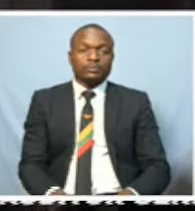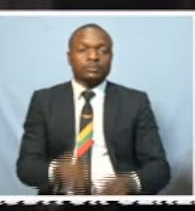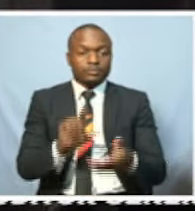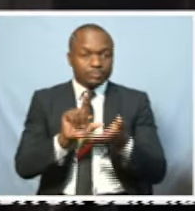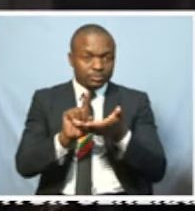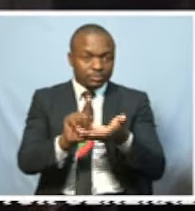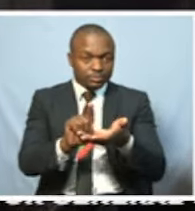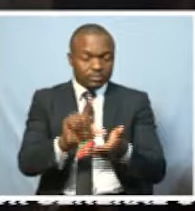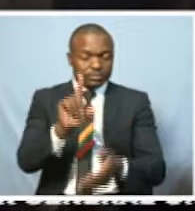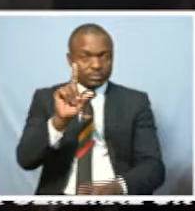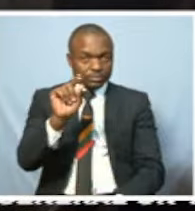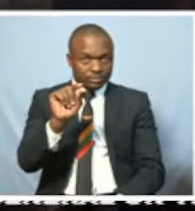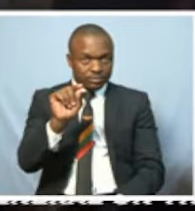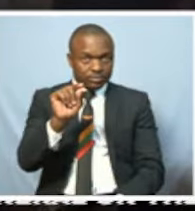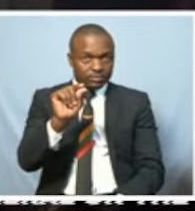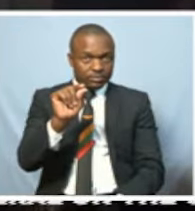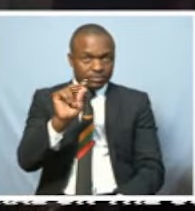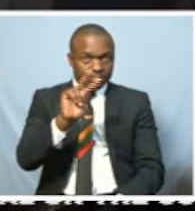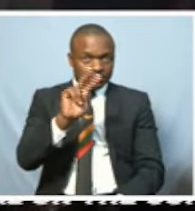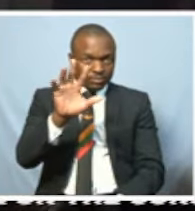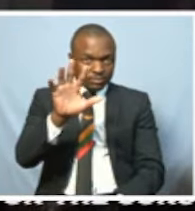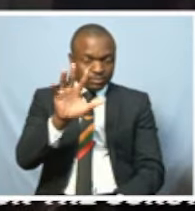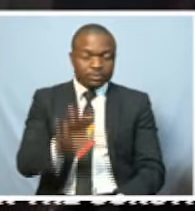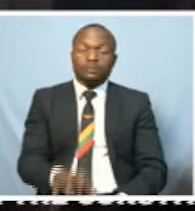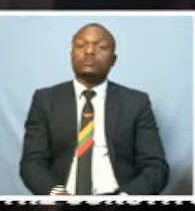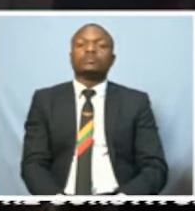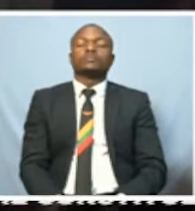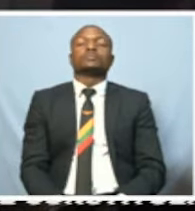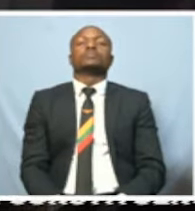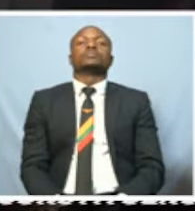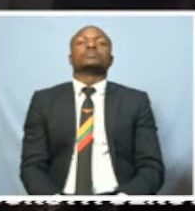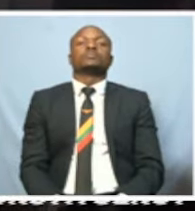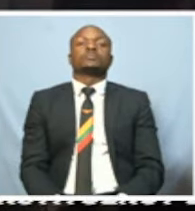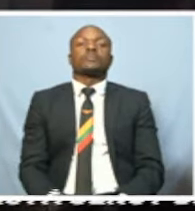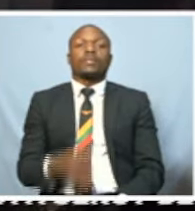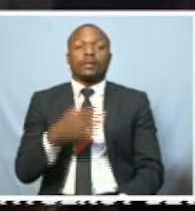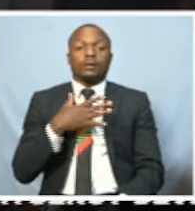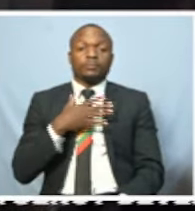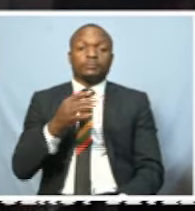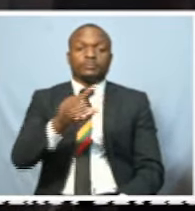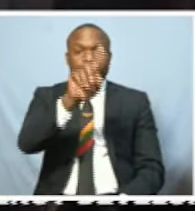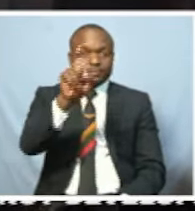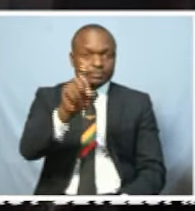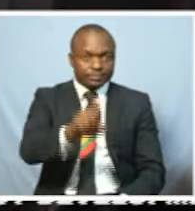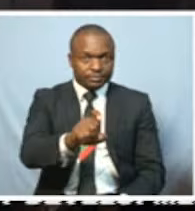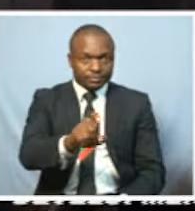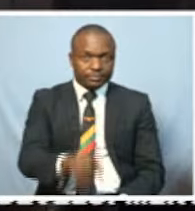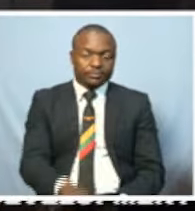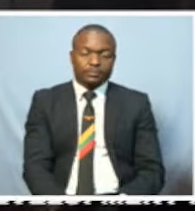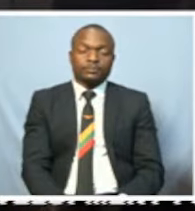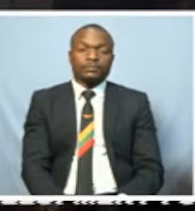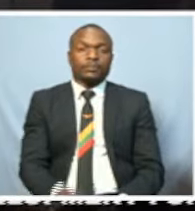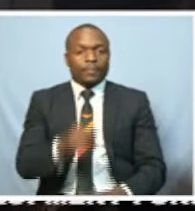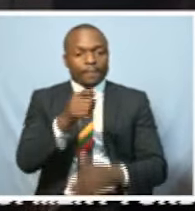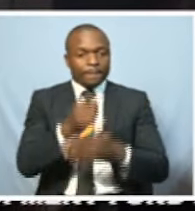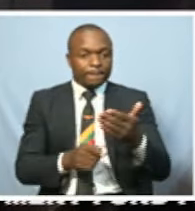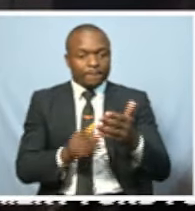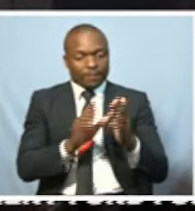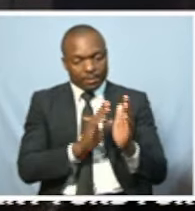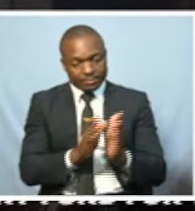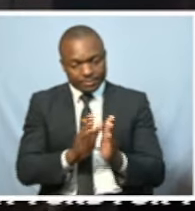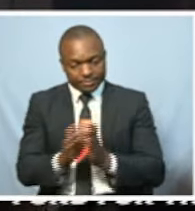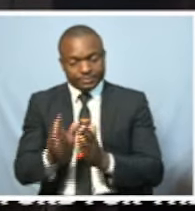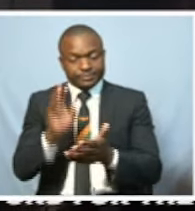for 2025. My question is, what measures have you